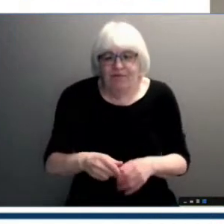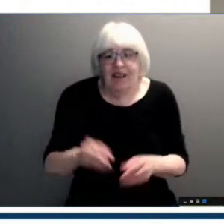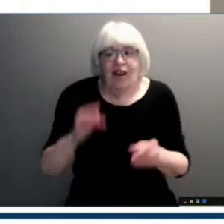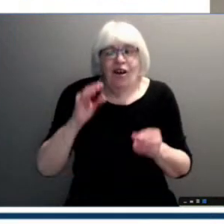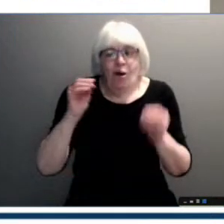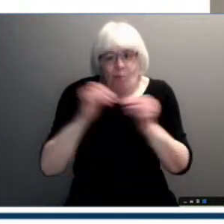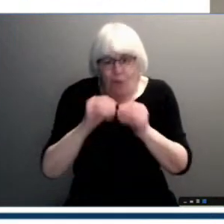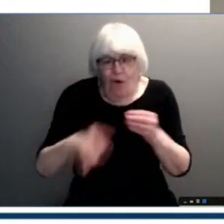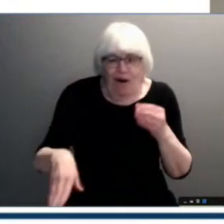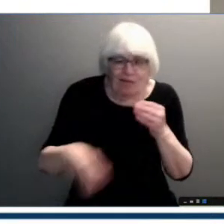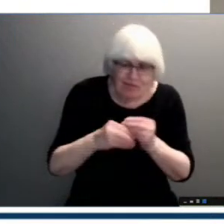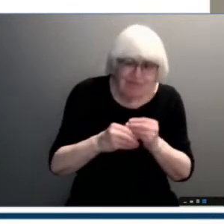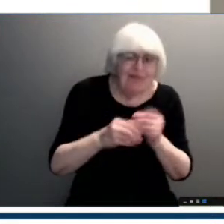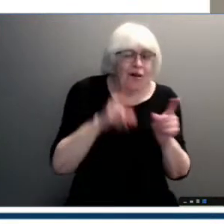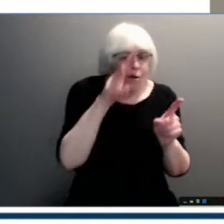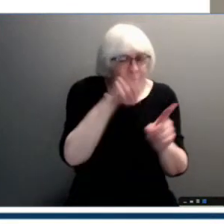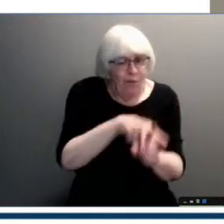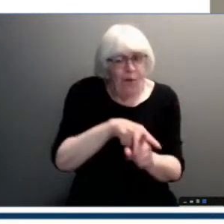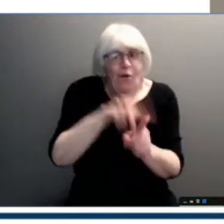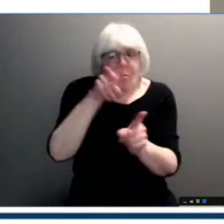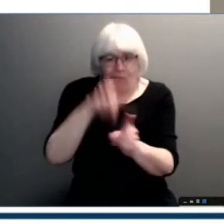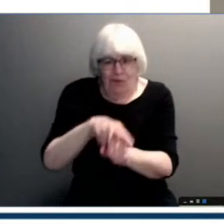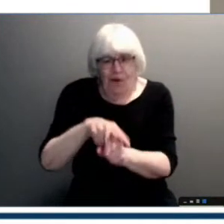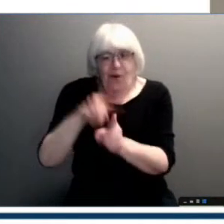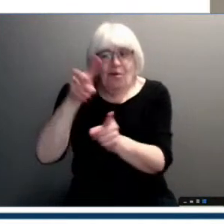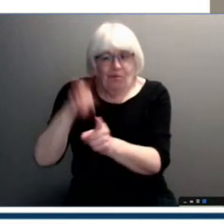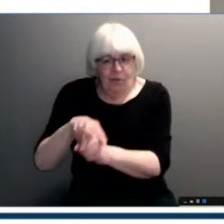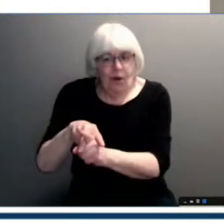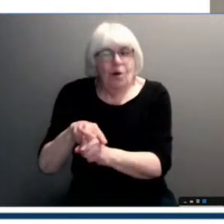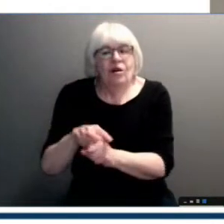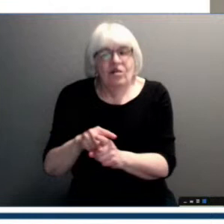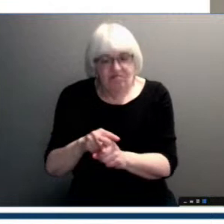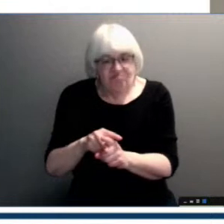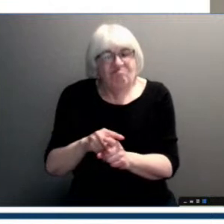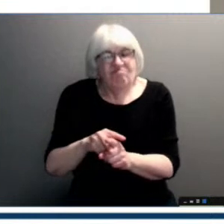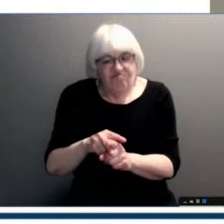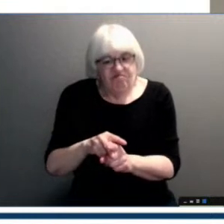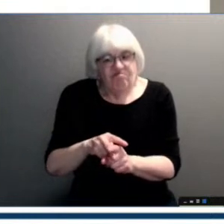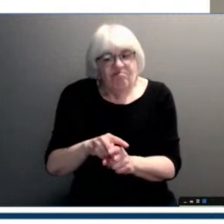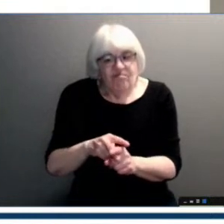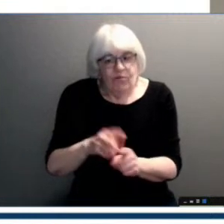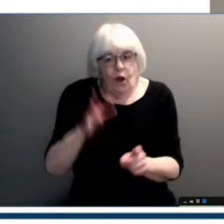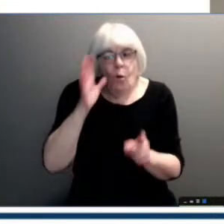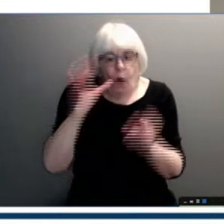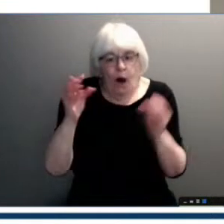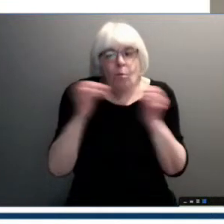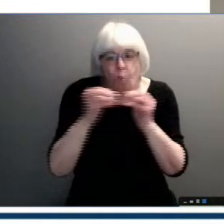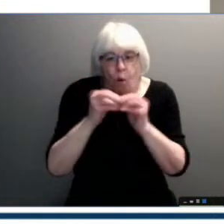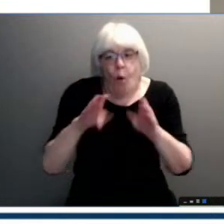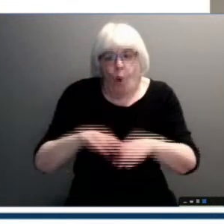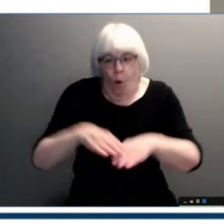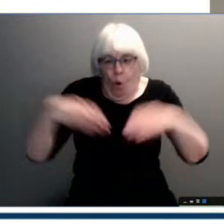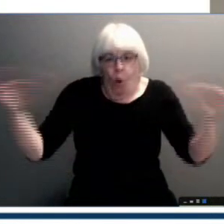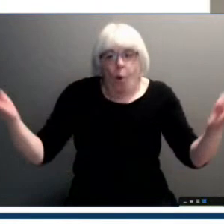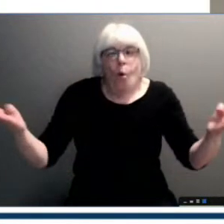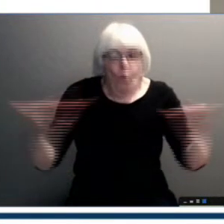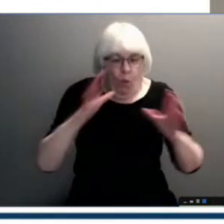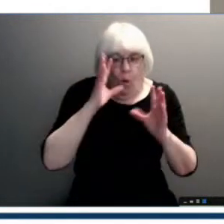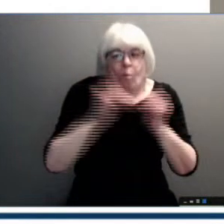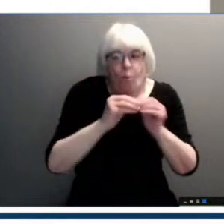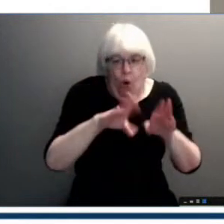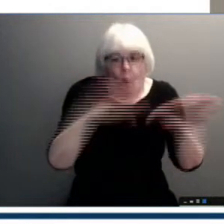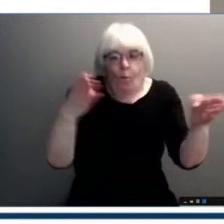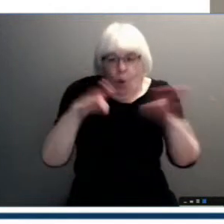significant number of appointments opening up for January. and we continue to work to maximize all